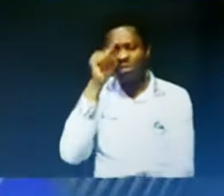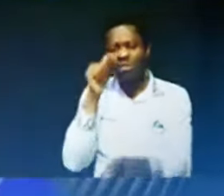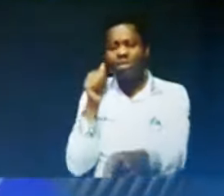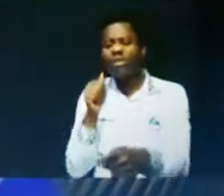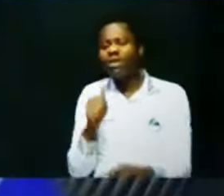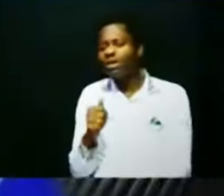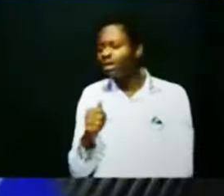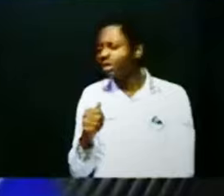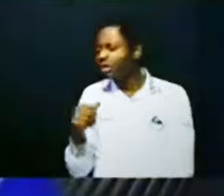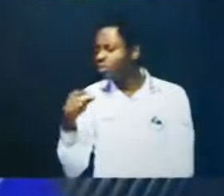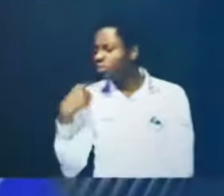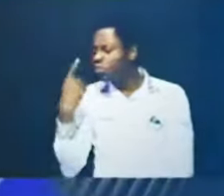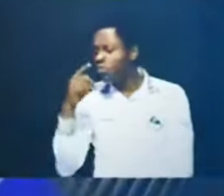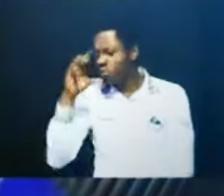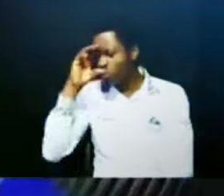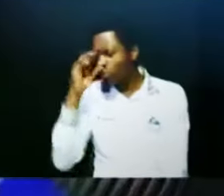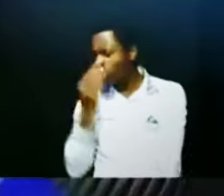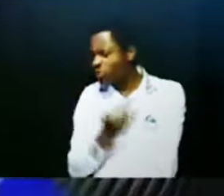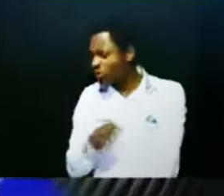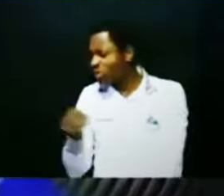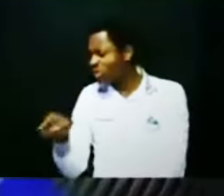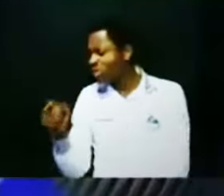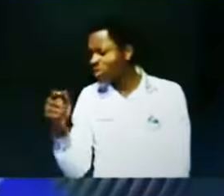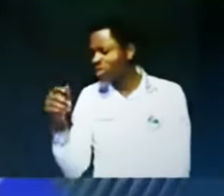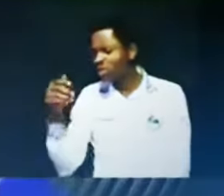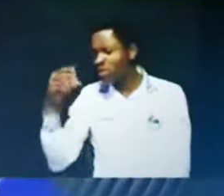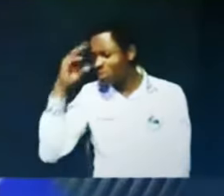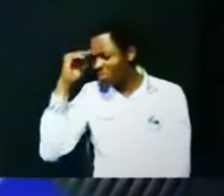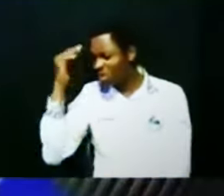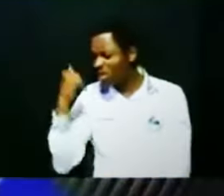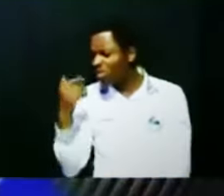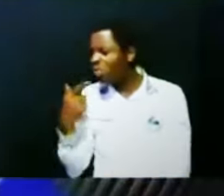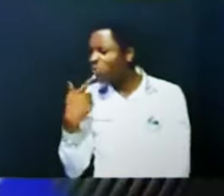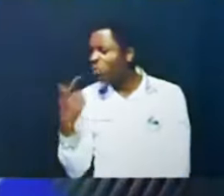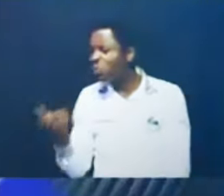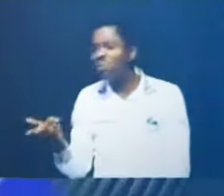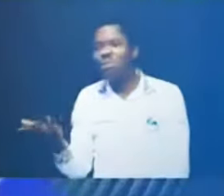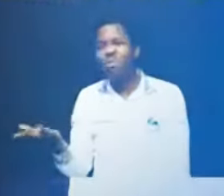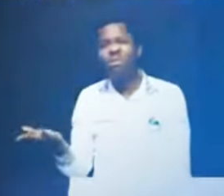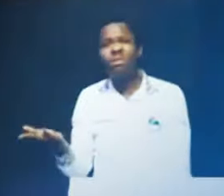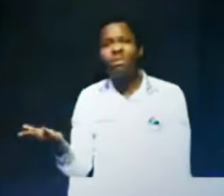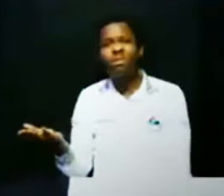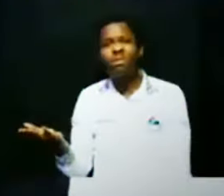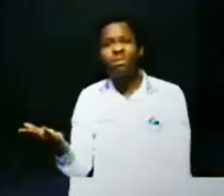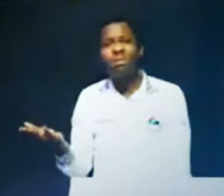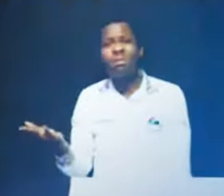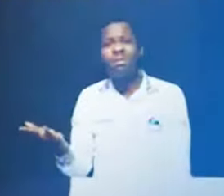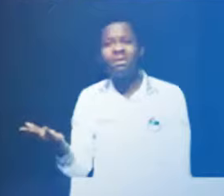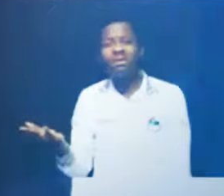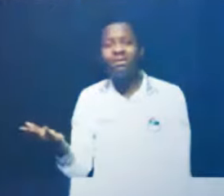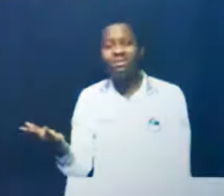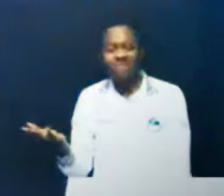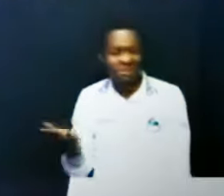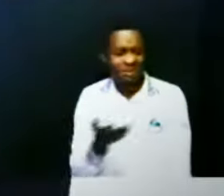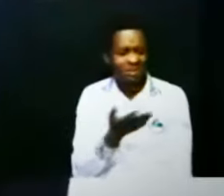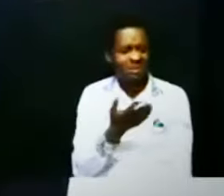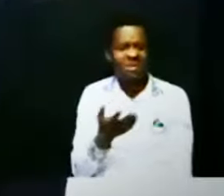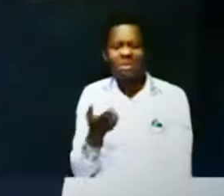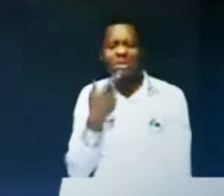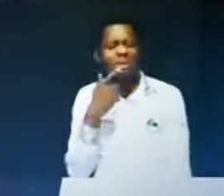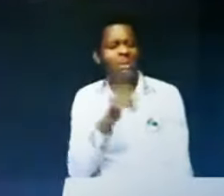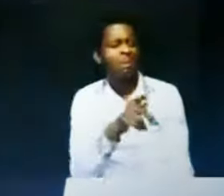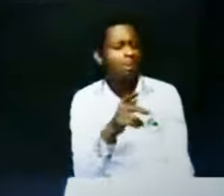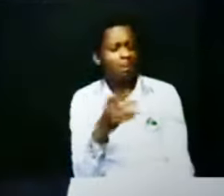"As surely as you live, your majesty, I don't know if he's a Ghanaian." You add no to it. Now, I don't